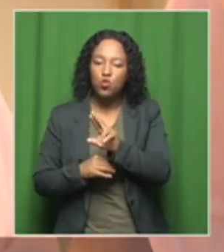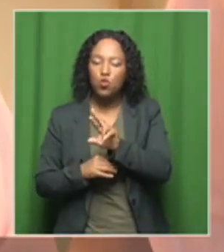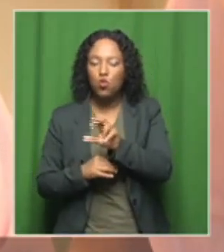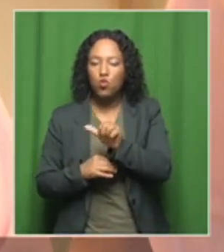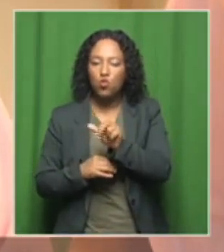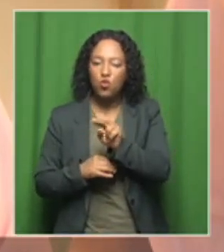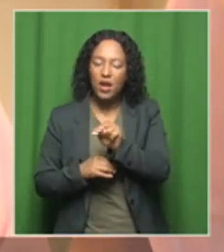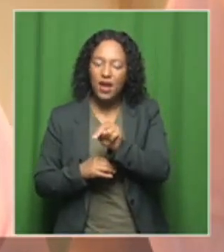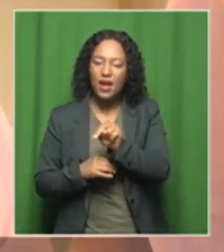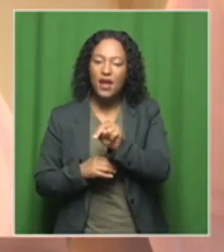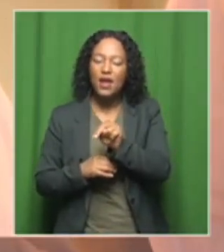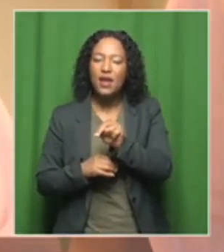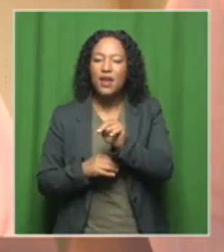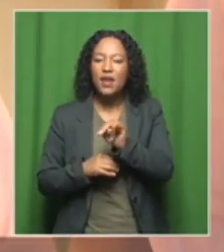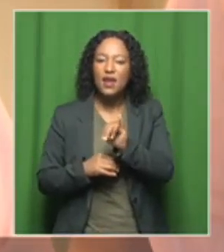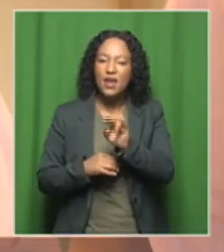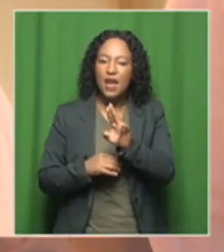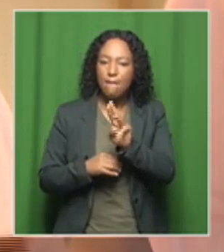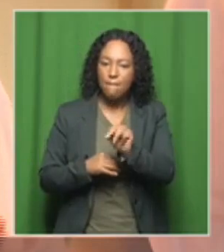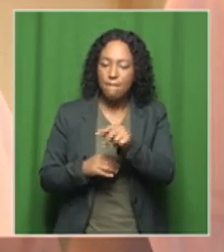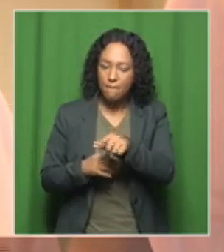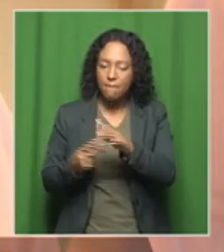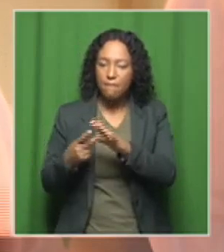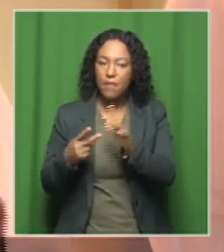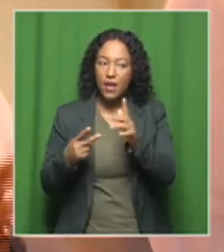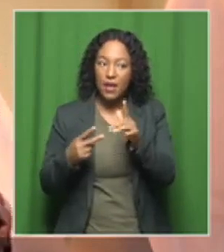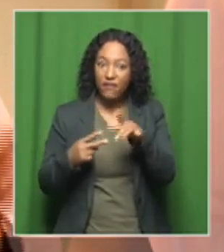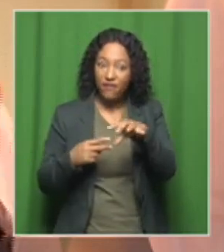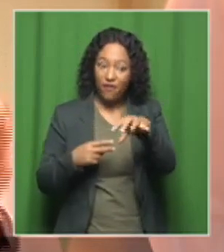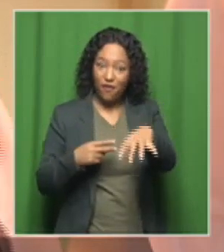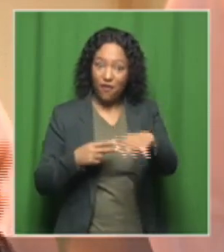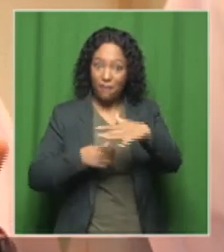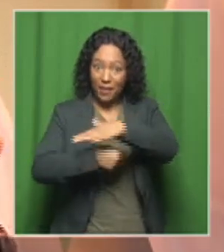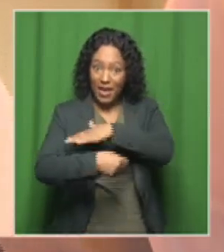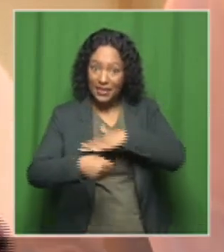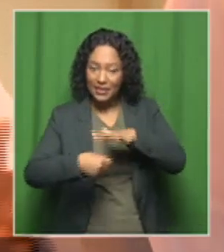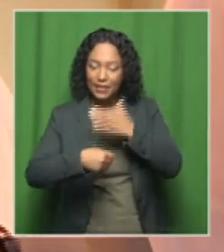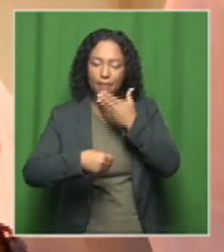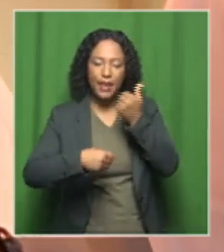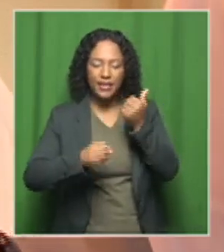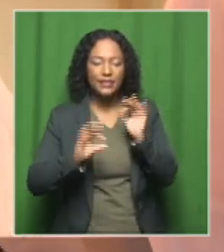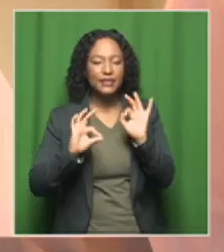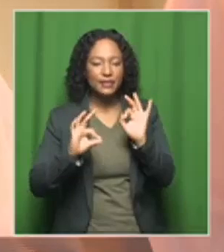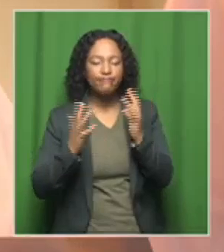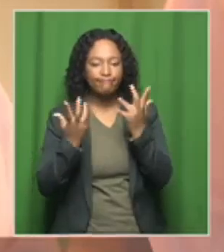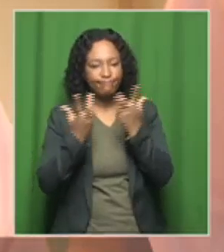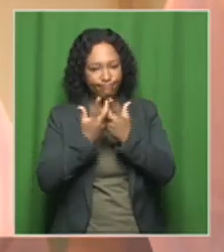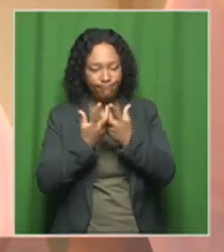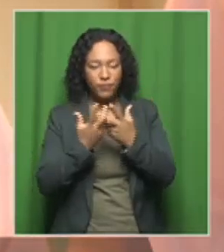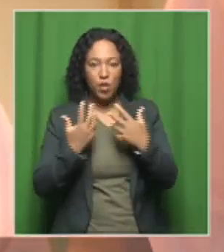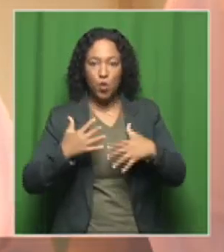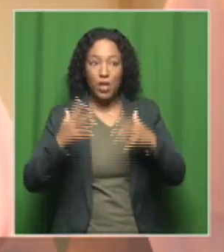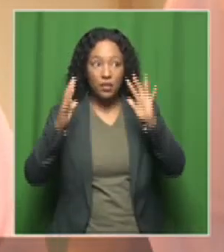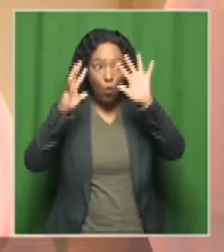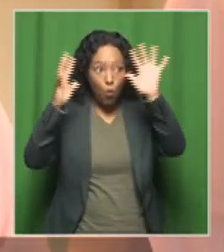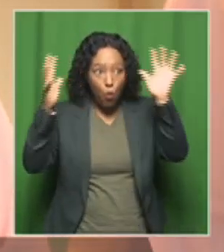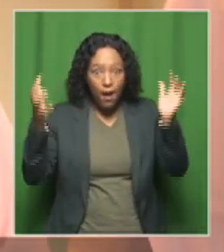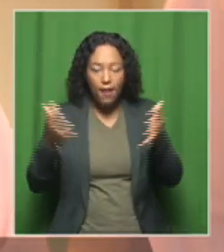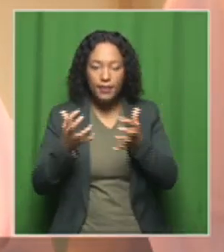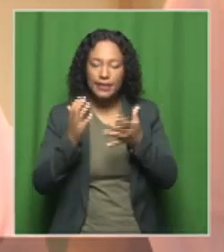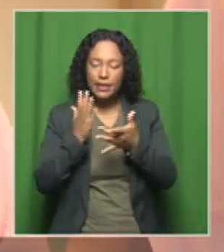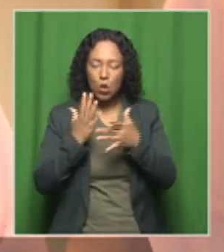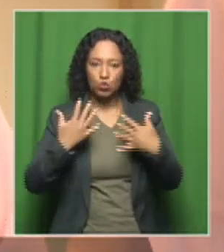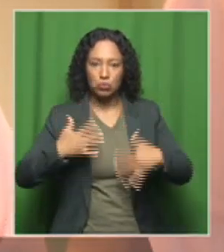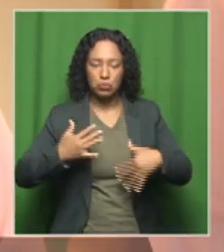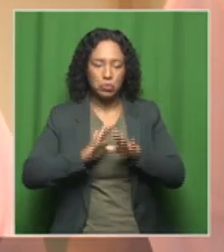in the nuclear fuel cycle. And this facility is best placed to do that. One of the most advanced in the whole world I want to